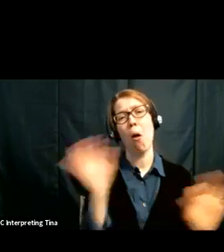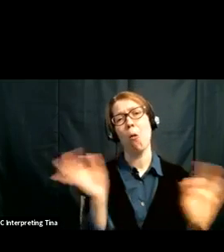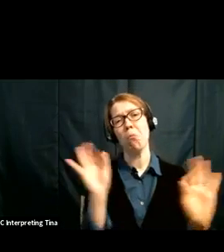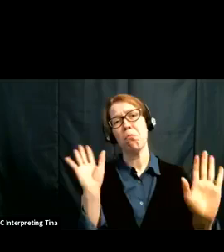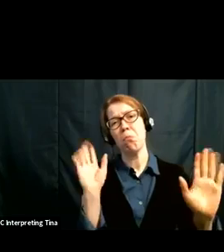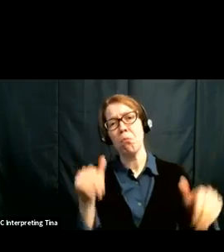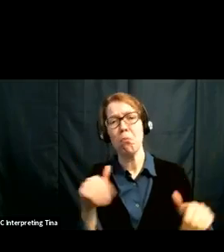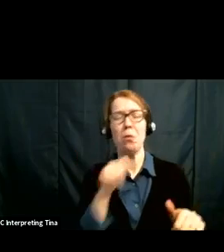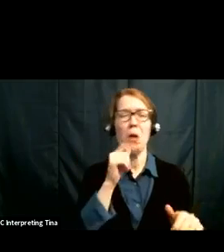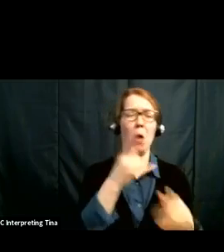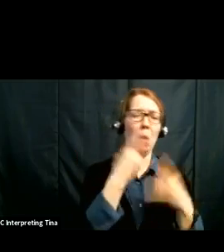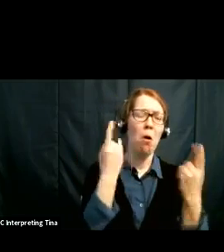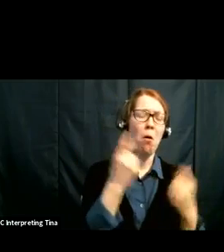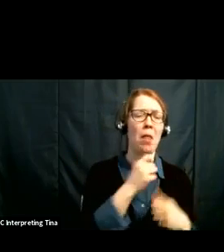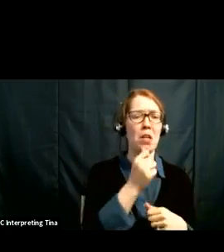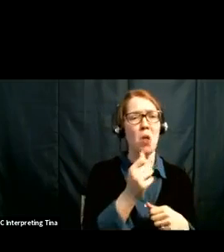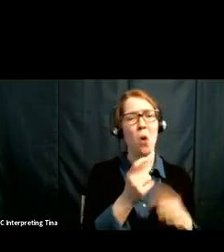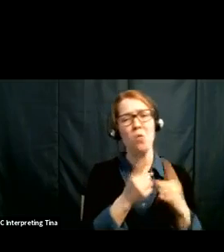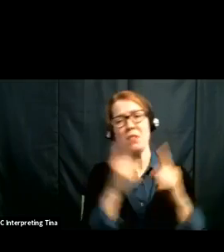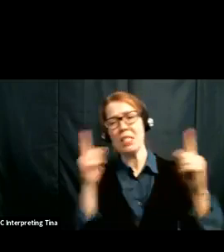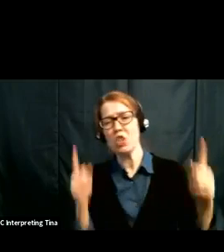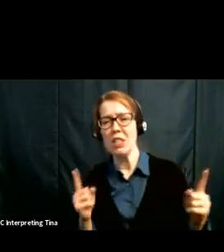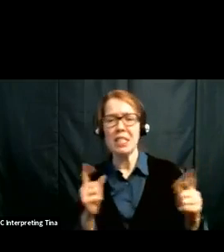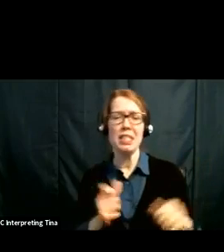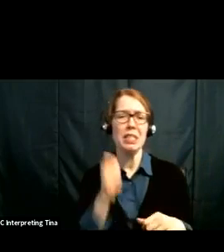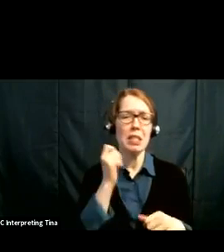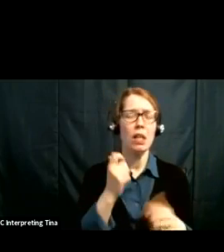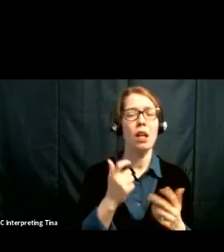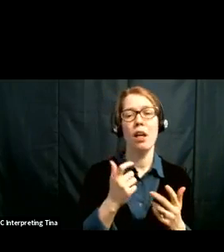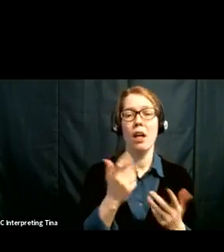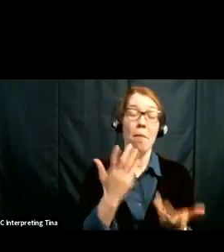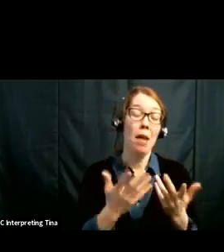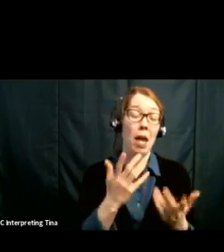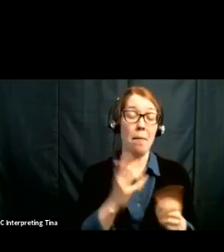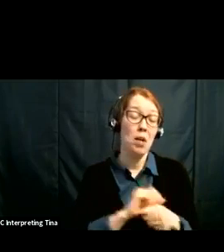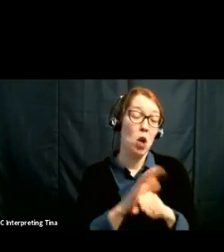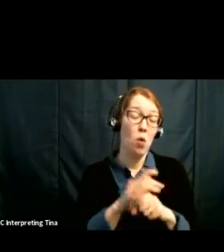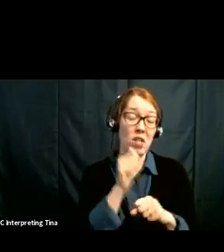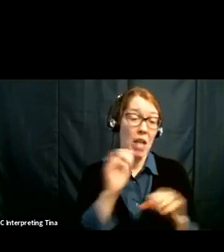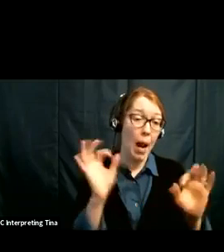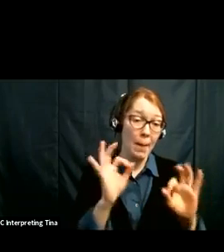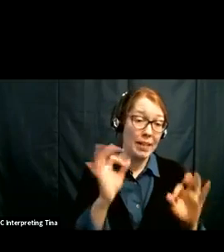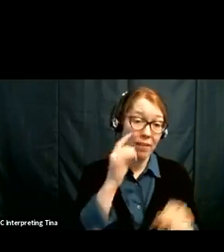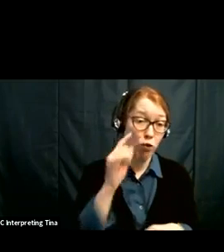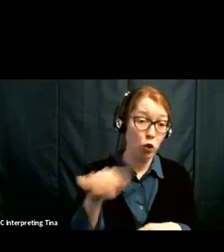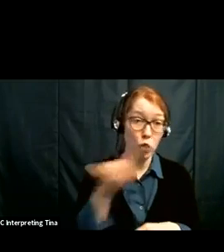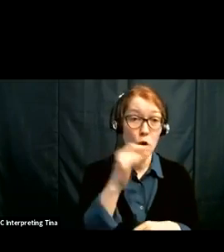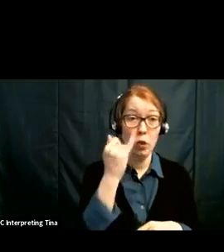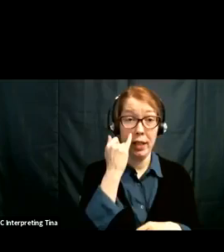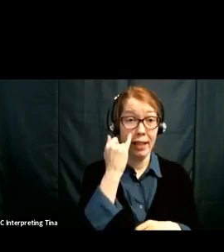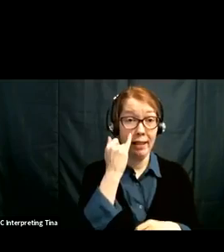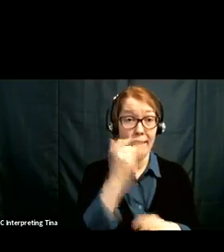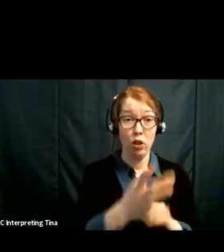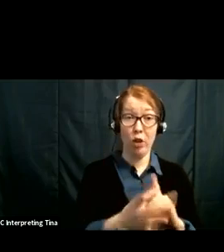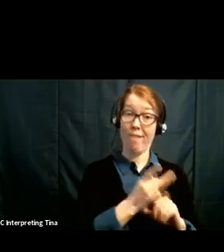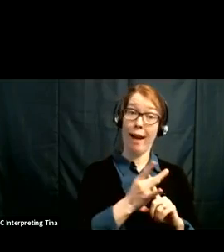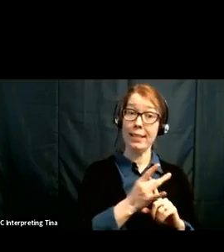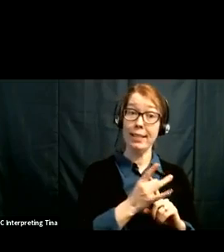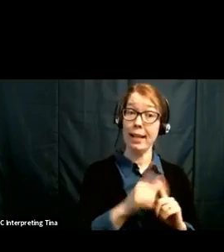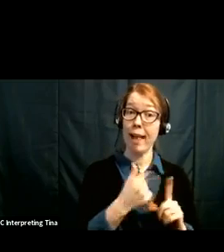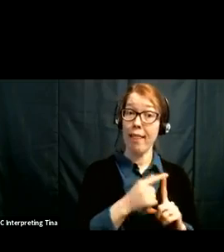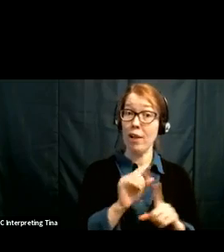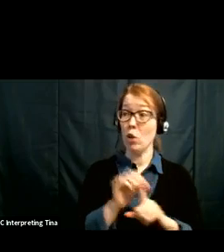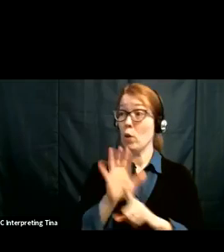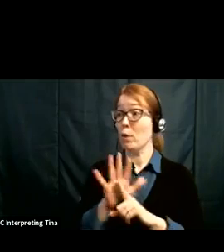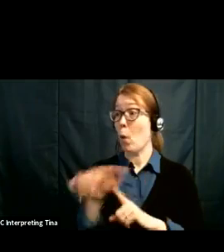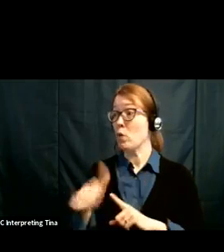They don't physically distance. And maybe COVID won't be a big deal for you. And if you're infected and then you expose somebody else,